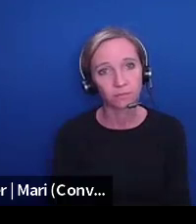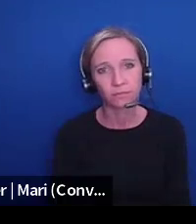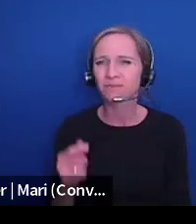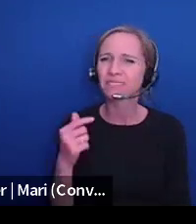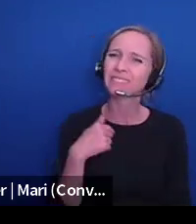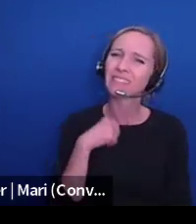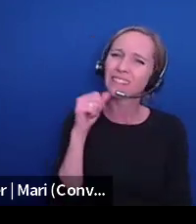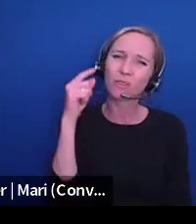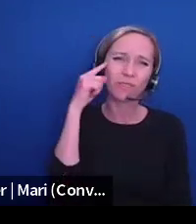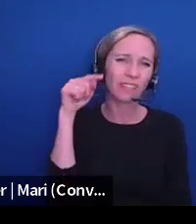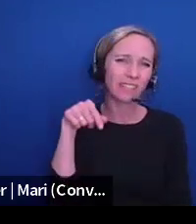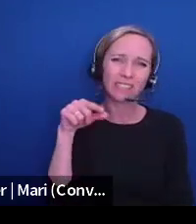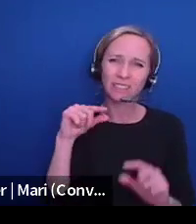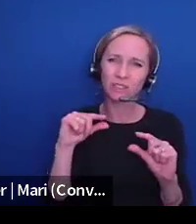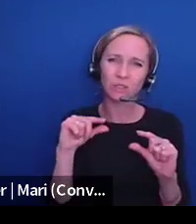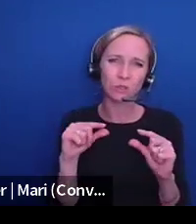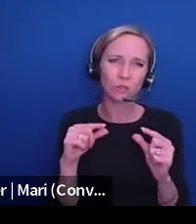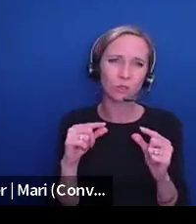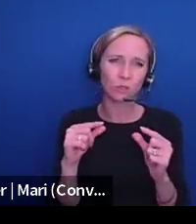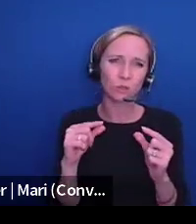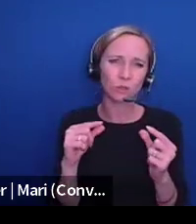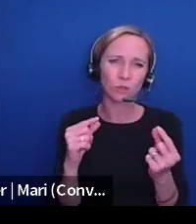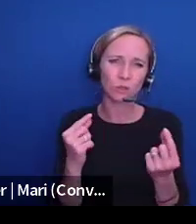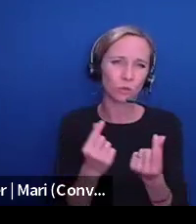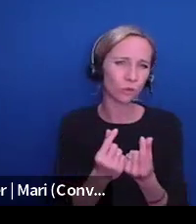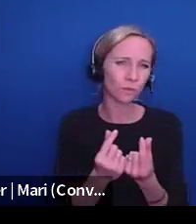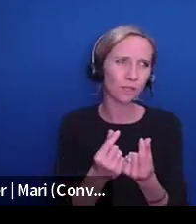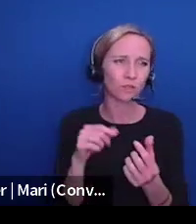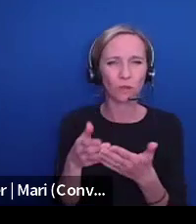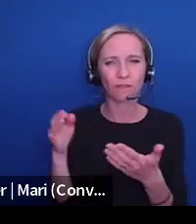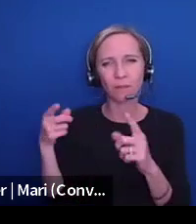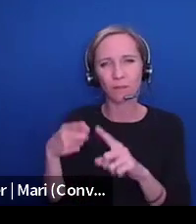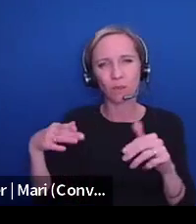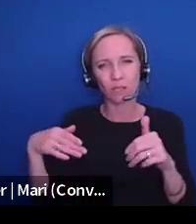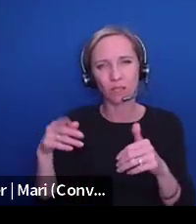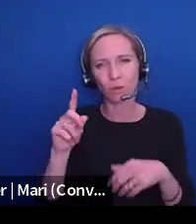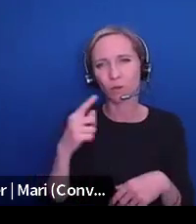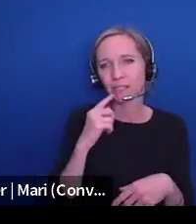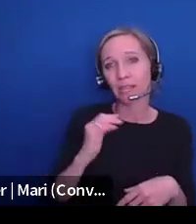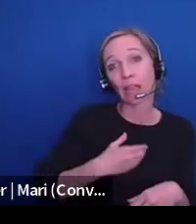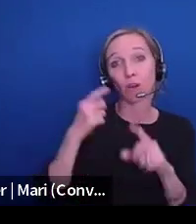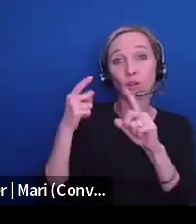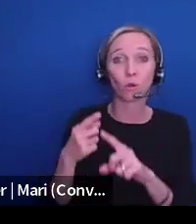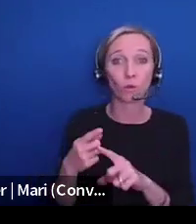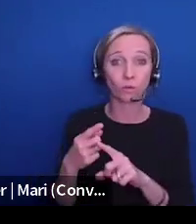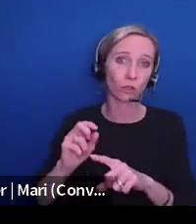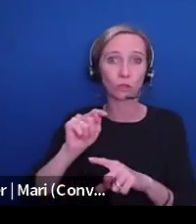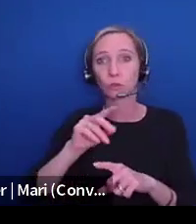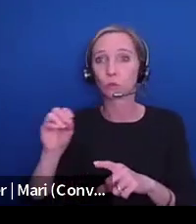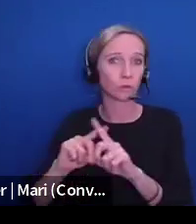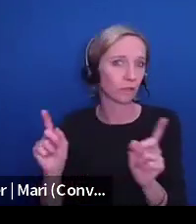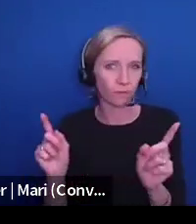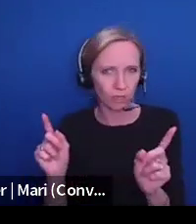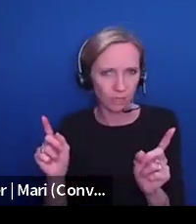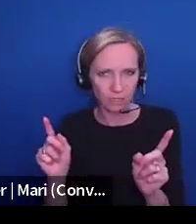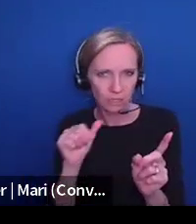I don't think that this group has reached a point yet where we say our goals are too different.